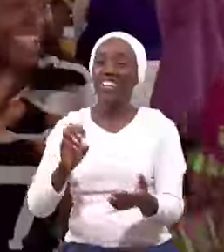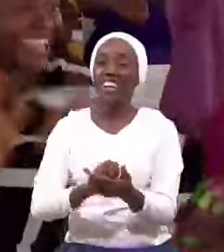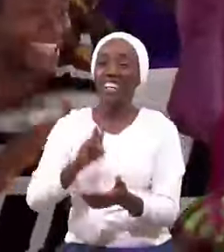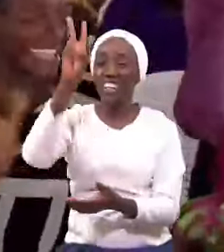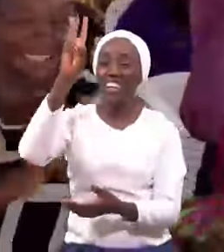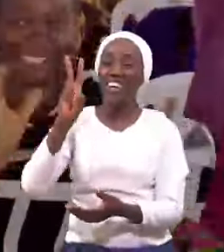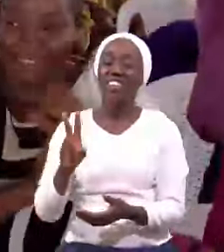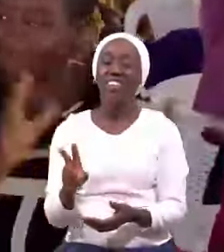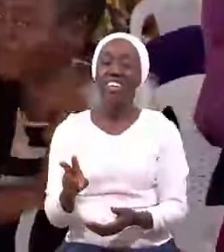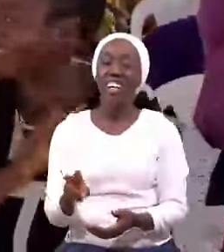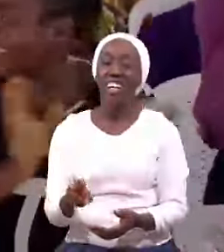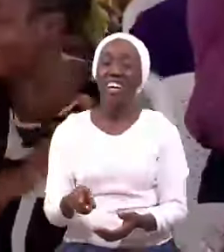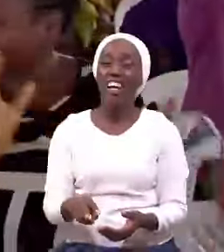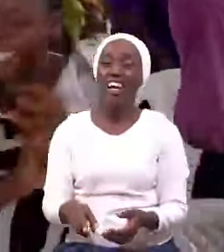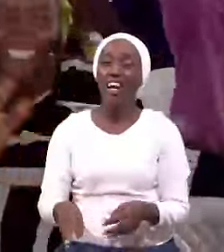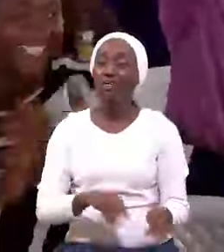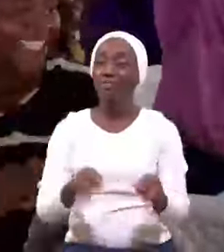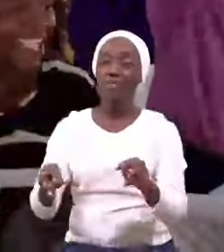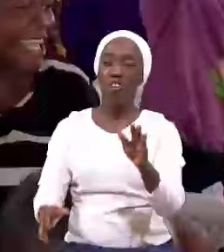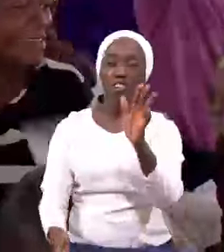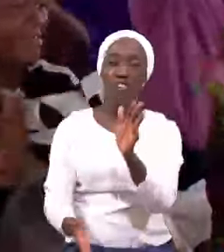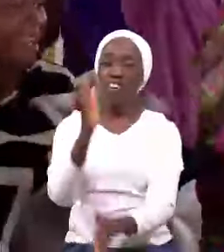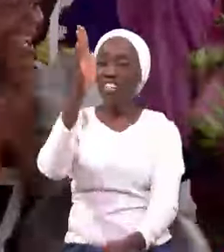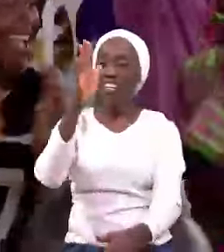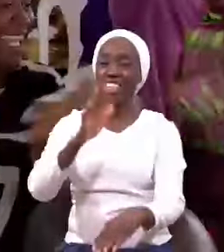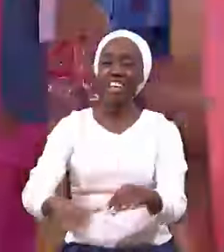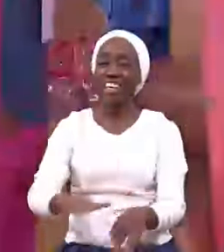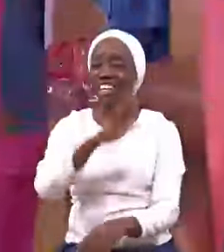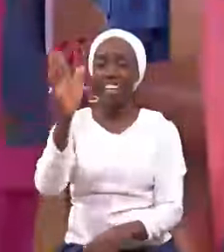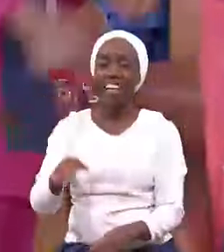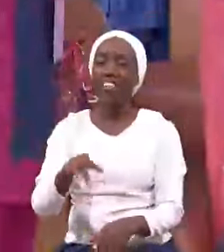I can move faster than I ever did.